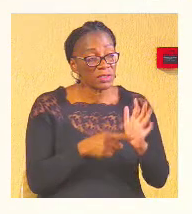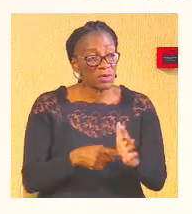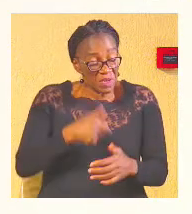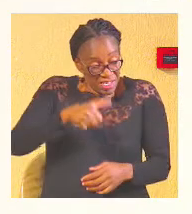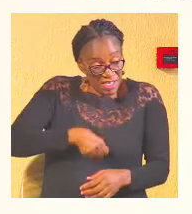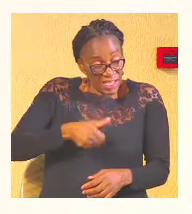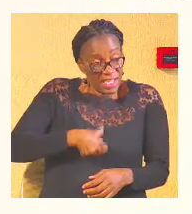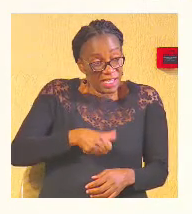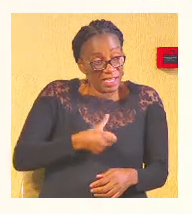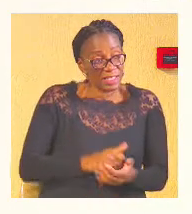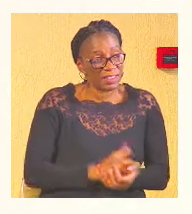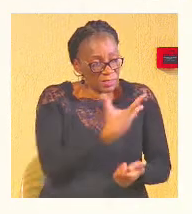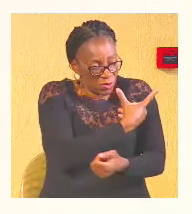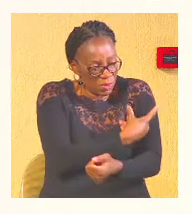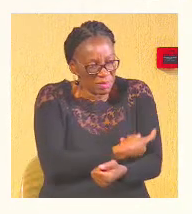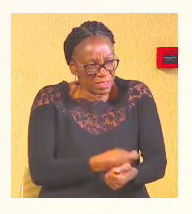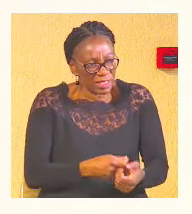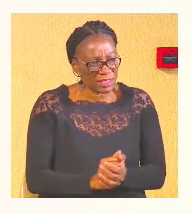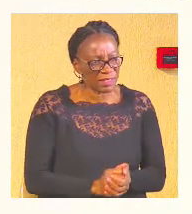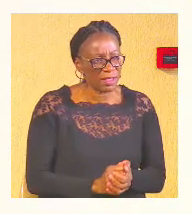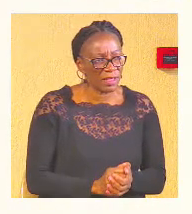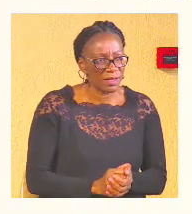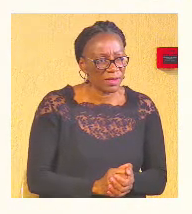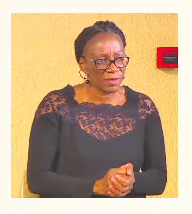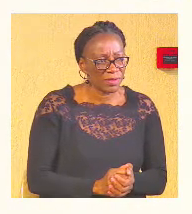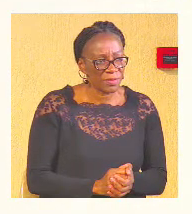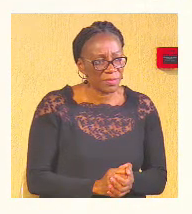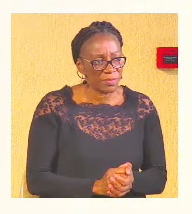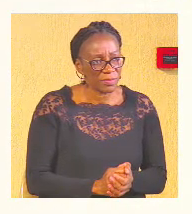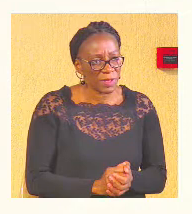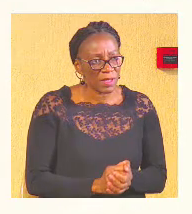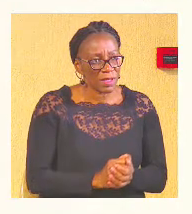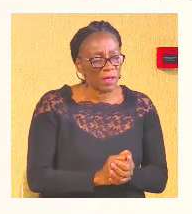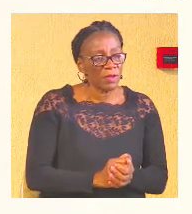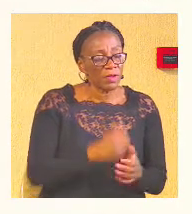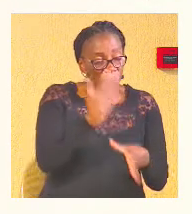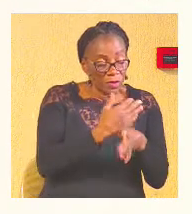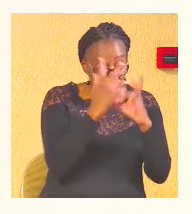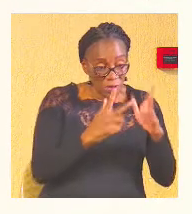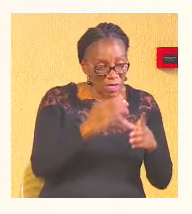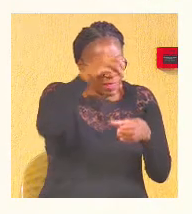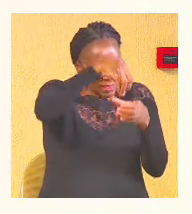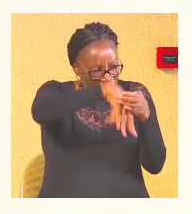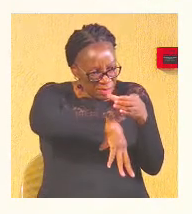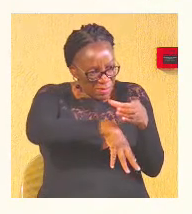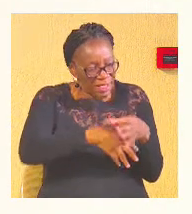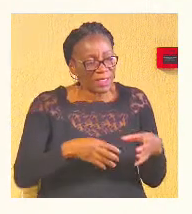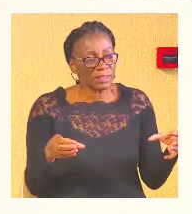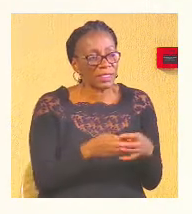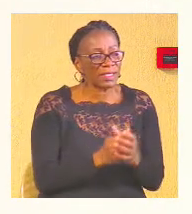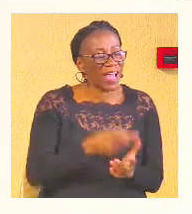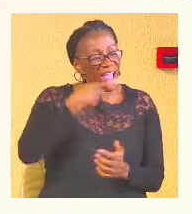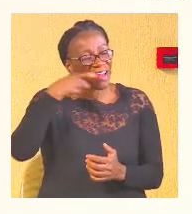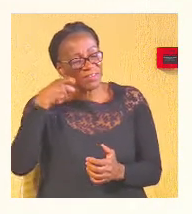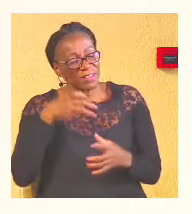respiratory ailments. We are looking at workers in the mining sector, in the fishing sector. We are looking at health workers and